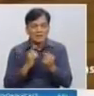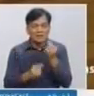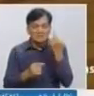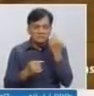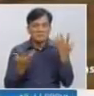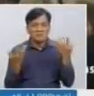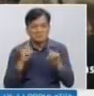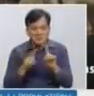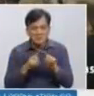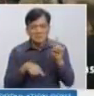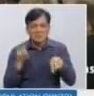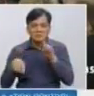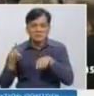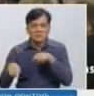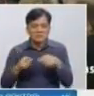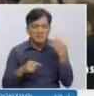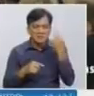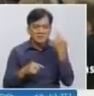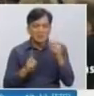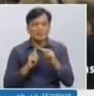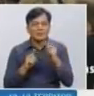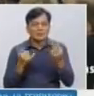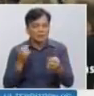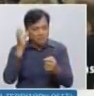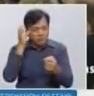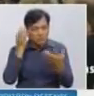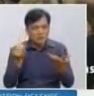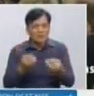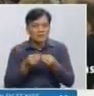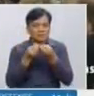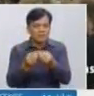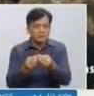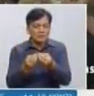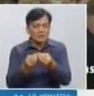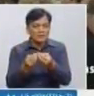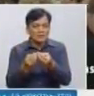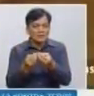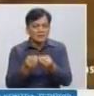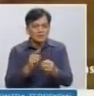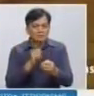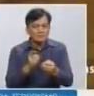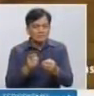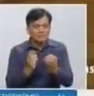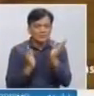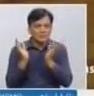reason or another. I therefore consider it a distinct honor and privilege